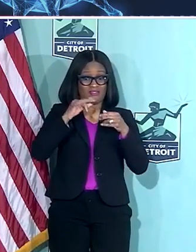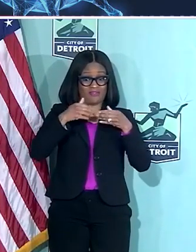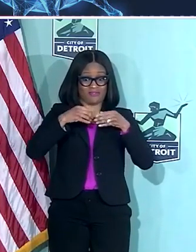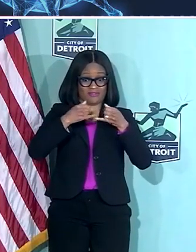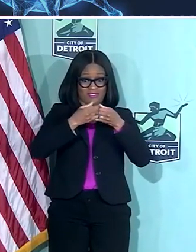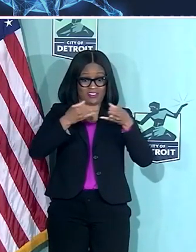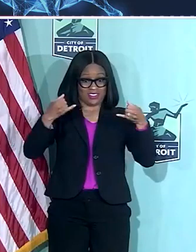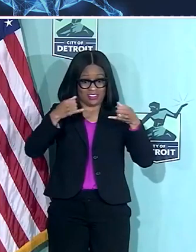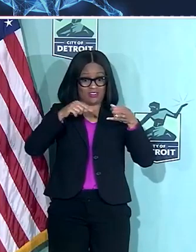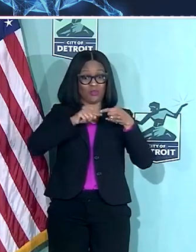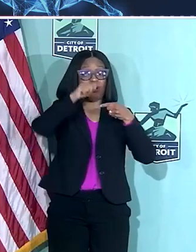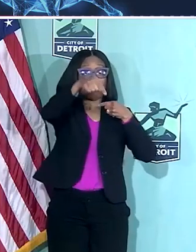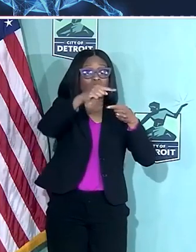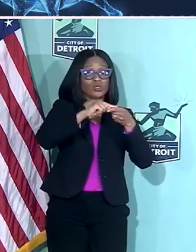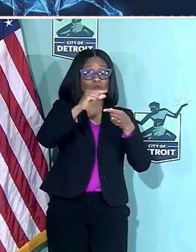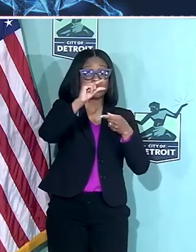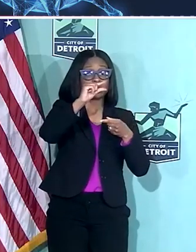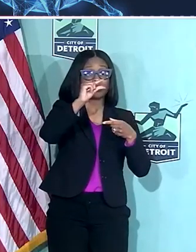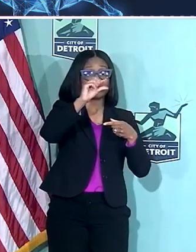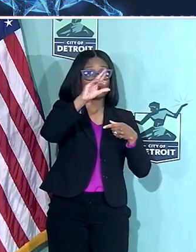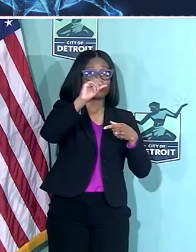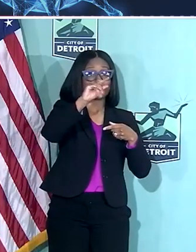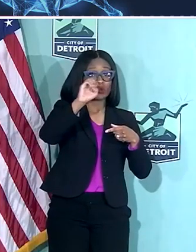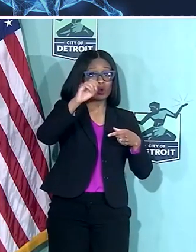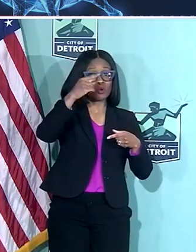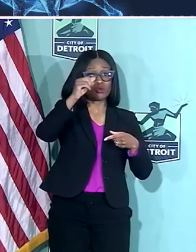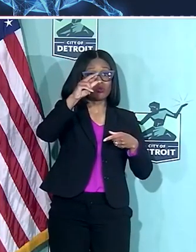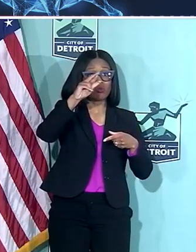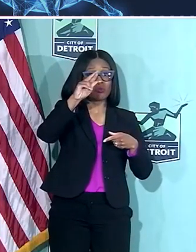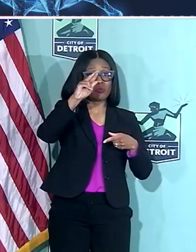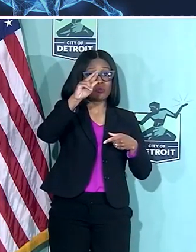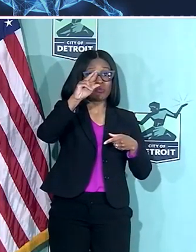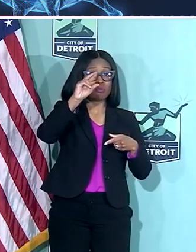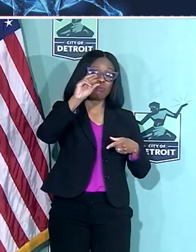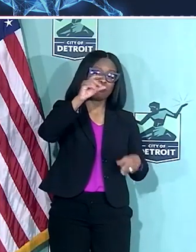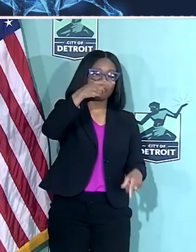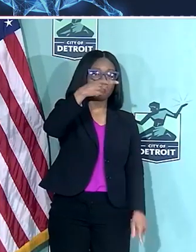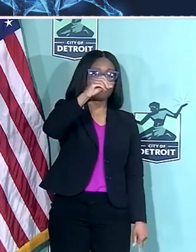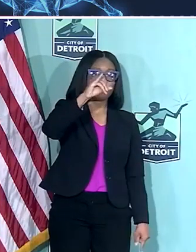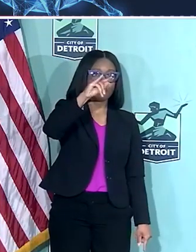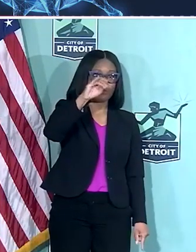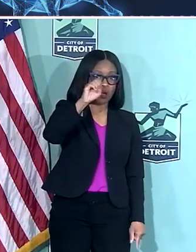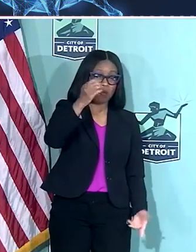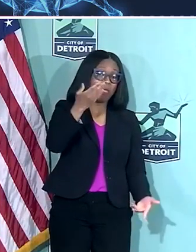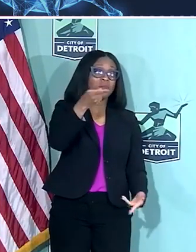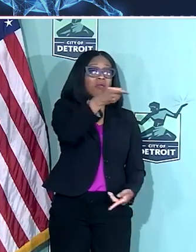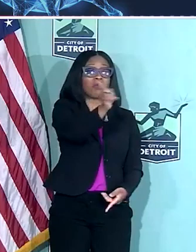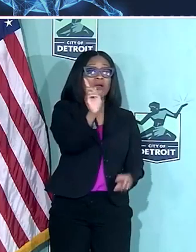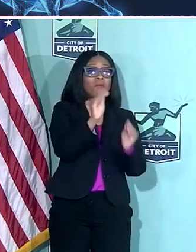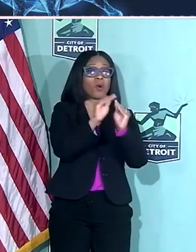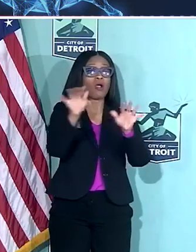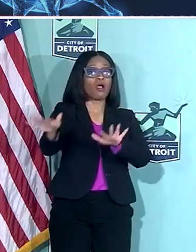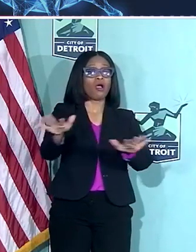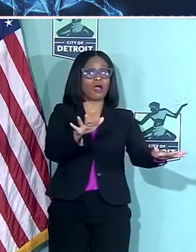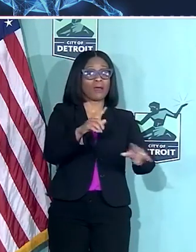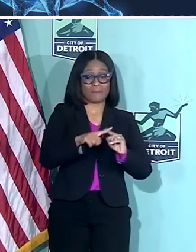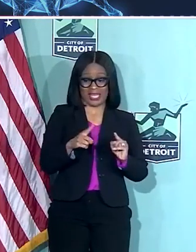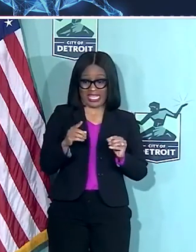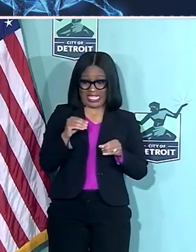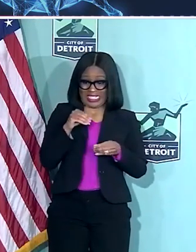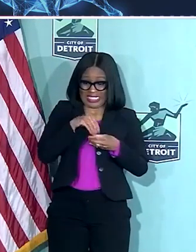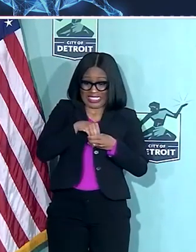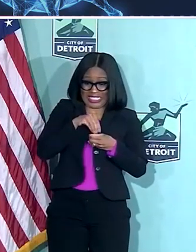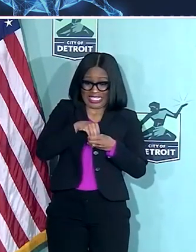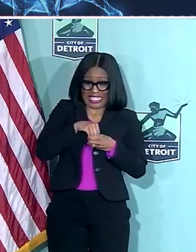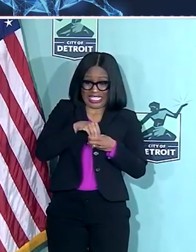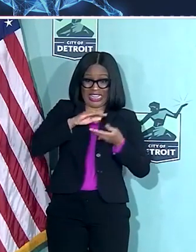Grosse Pointe, they've been more lax, but in the city we've tried to be vigorous, and we are